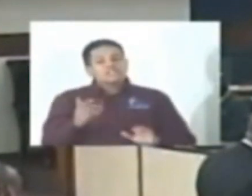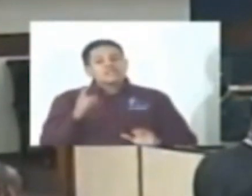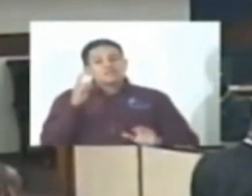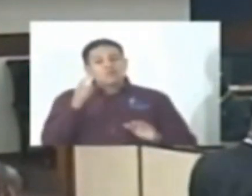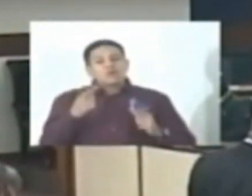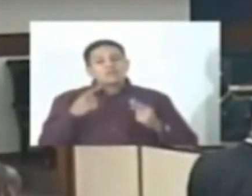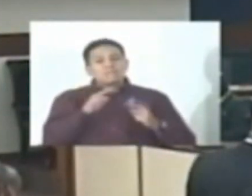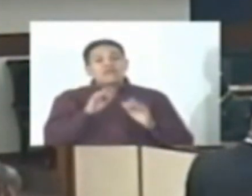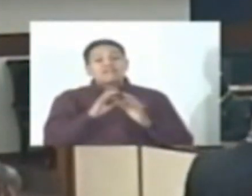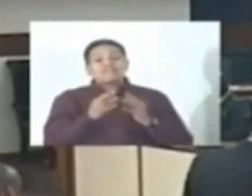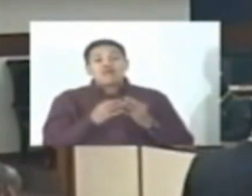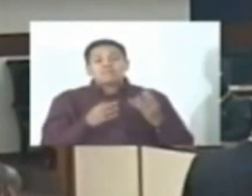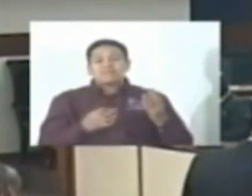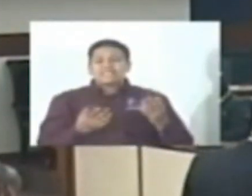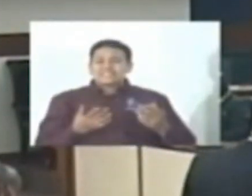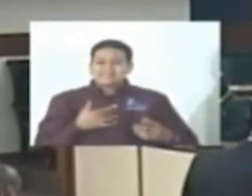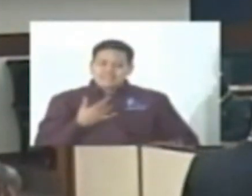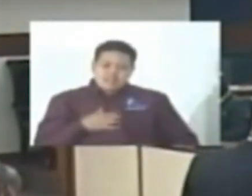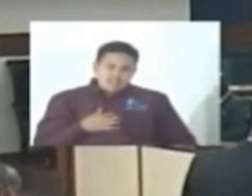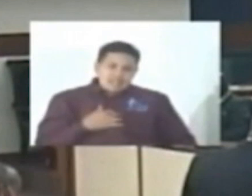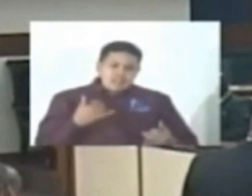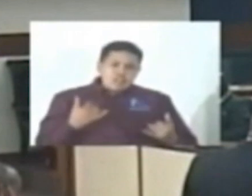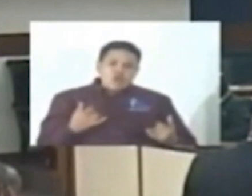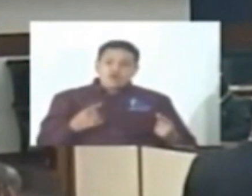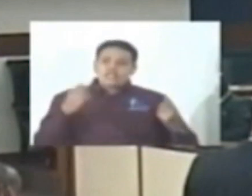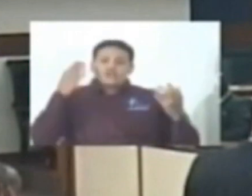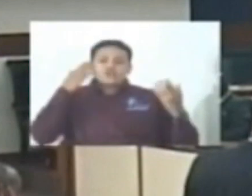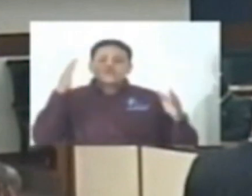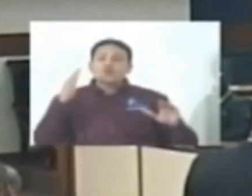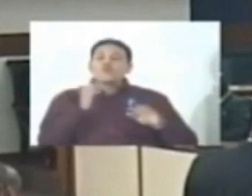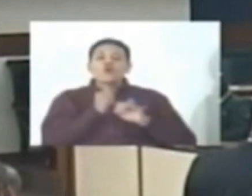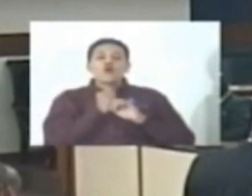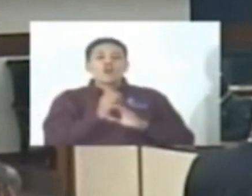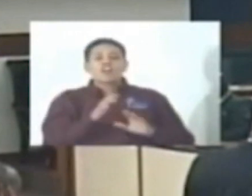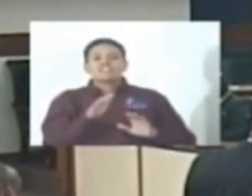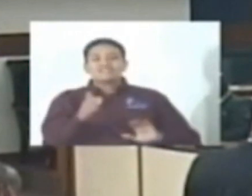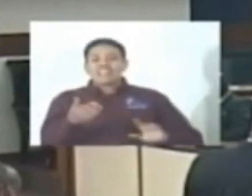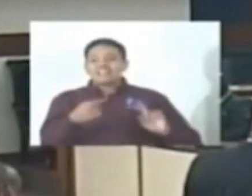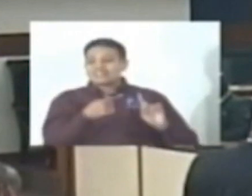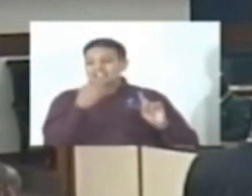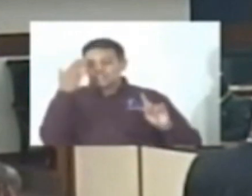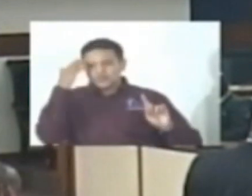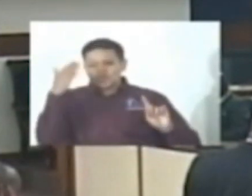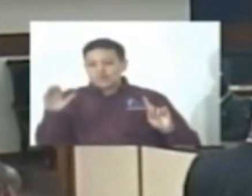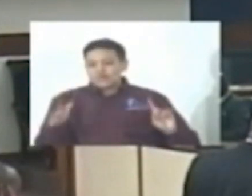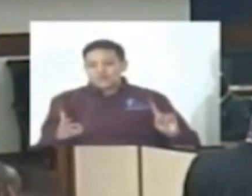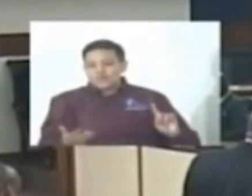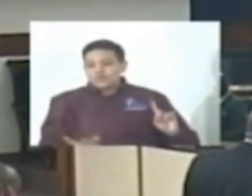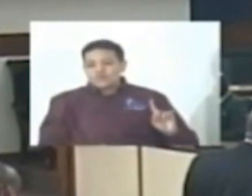is feeling now, they do not know the cause of death.